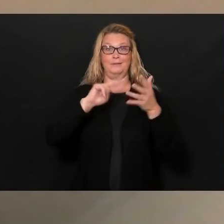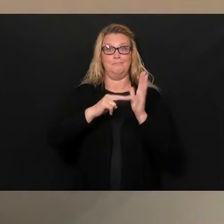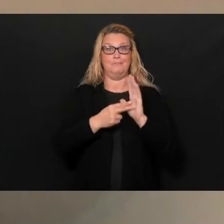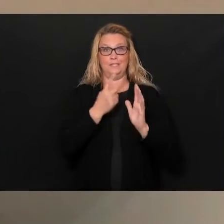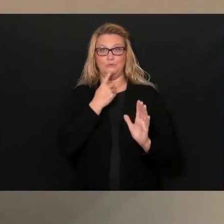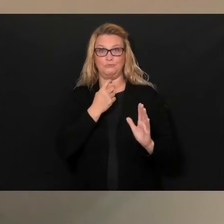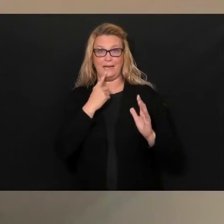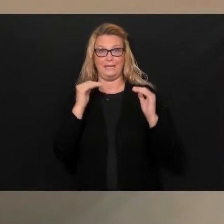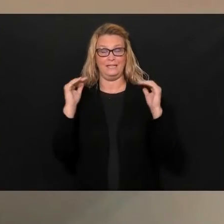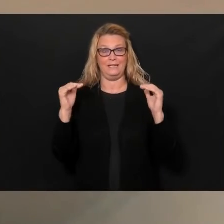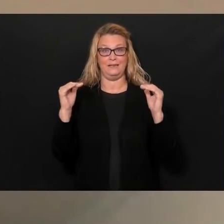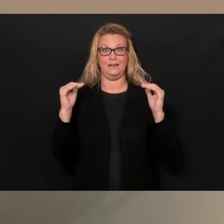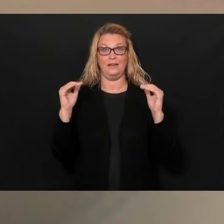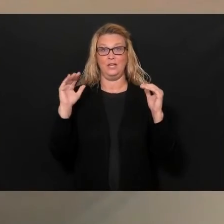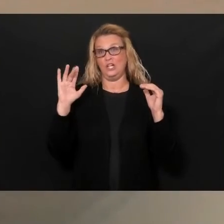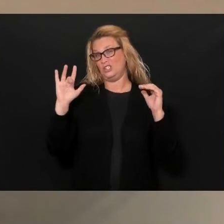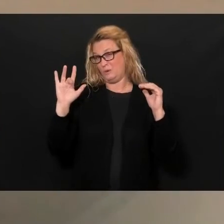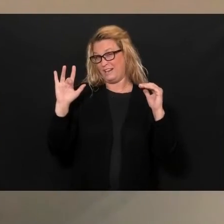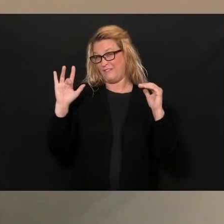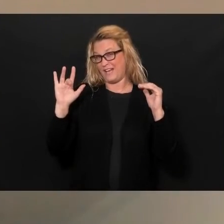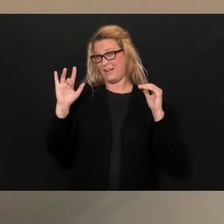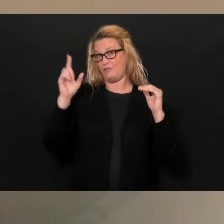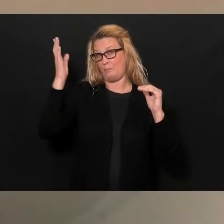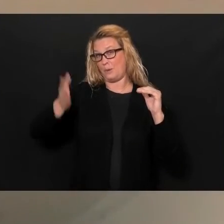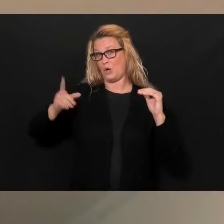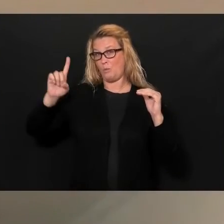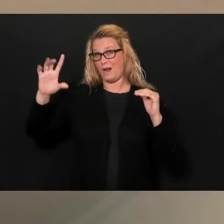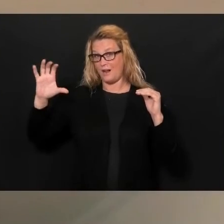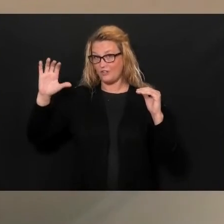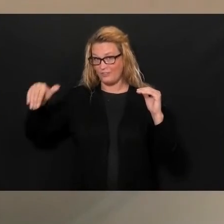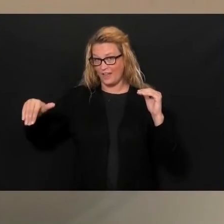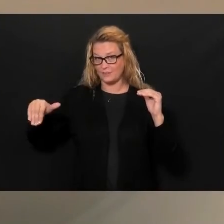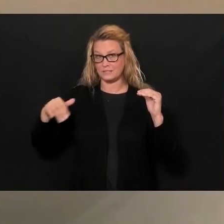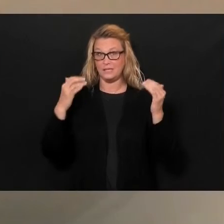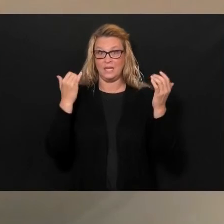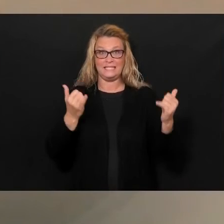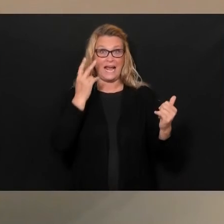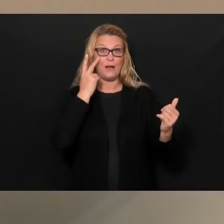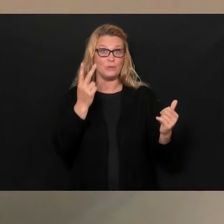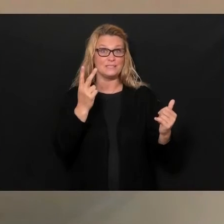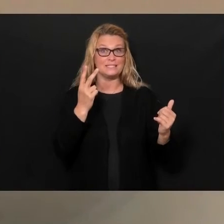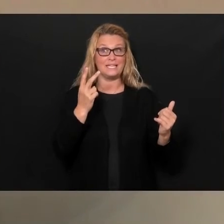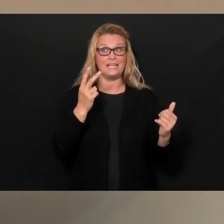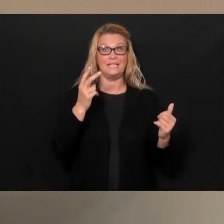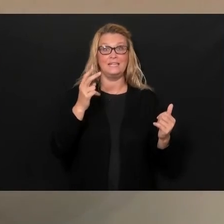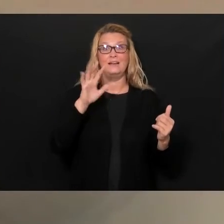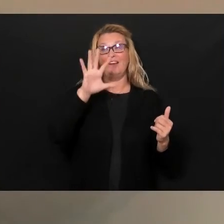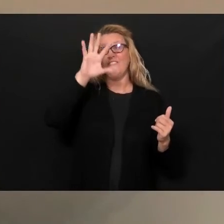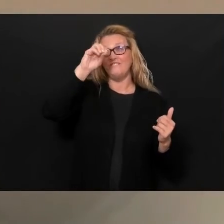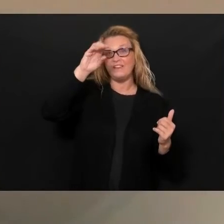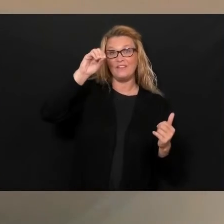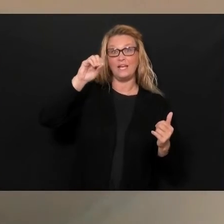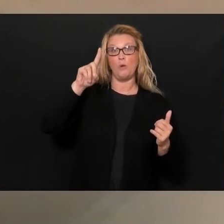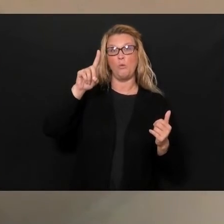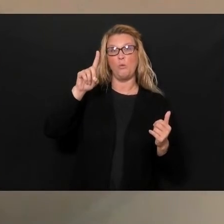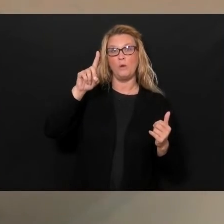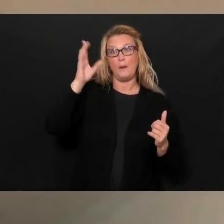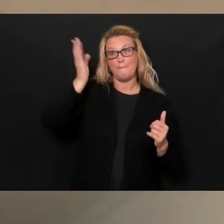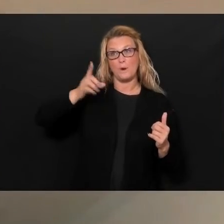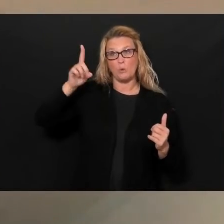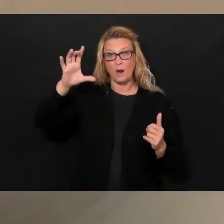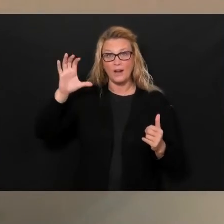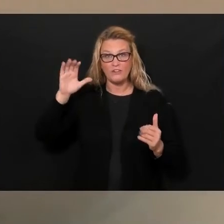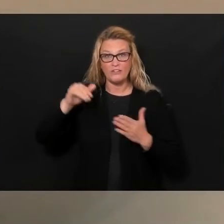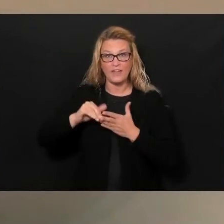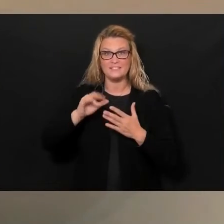7-day rolling average for 100,000 population. We're seeing counties with rates of 50 per 100,000